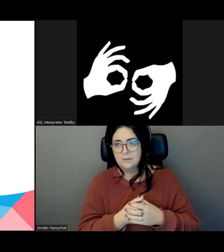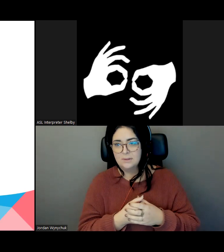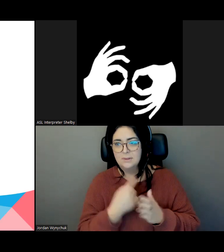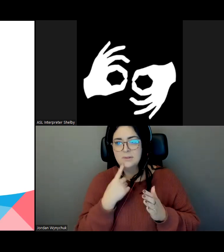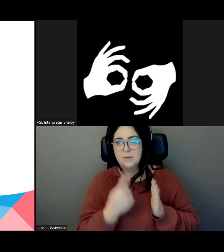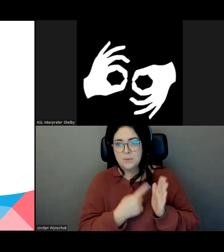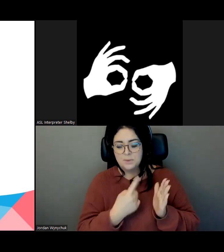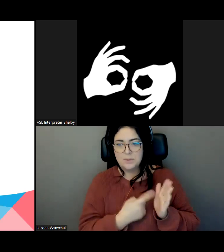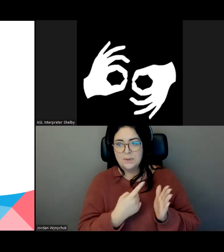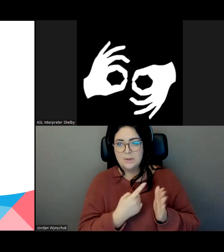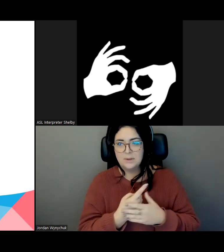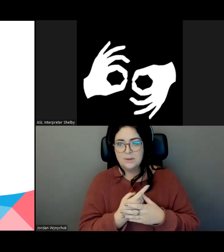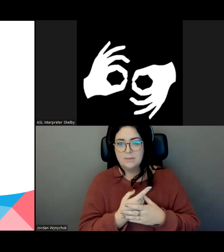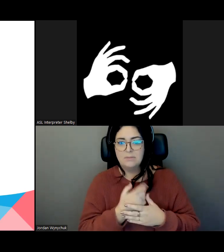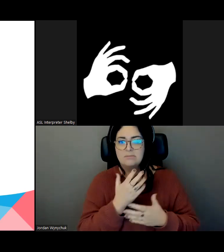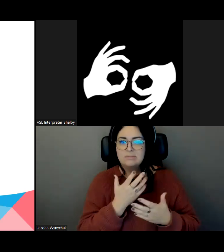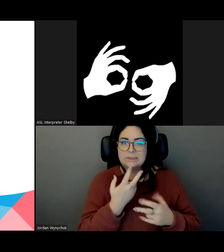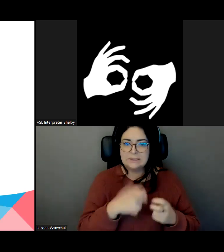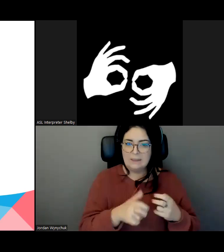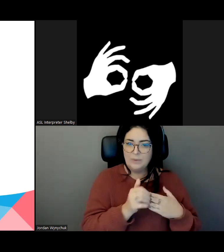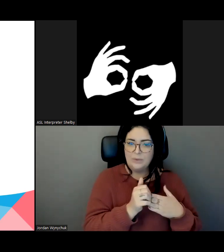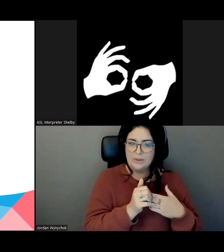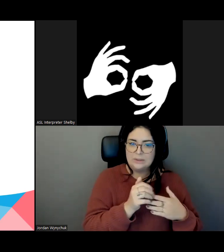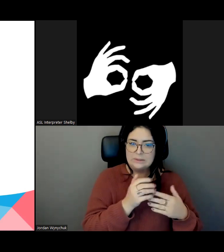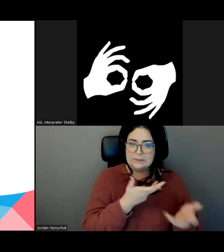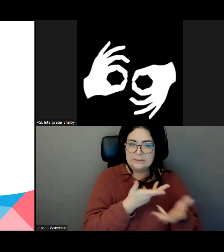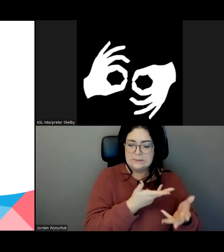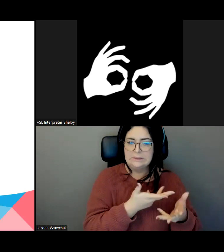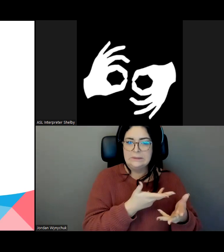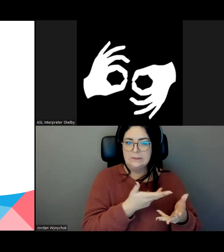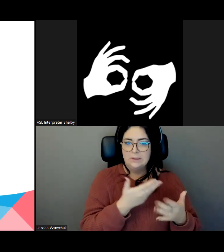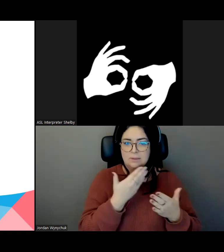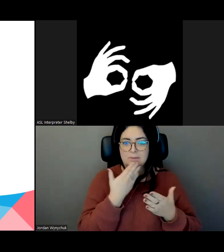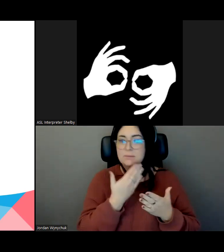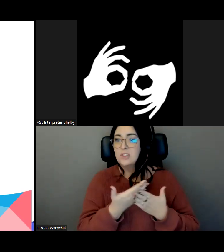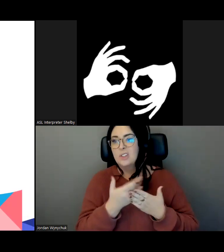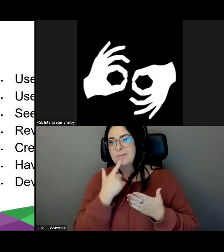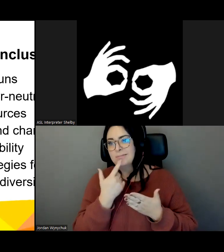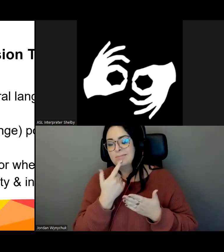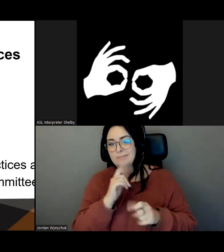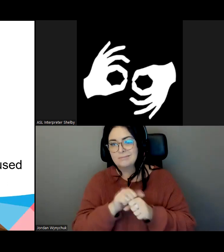conversations lead to better understanding. Yeah.